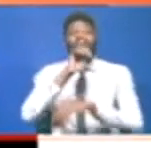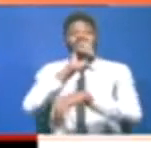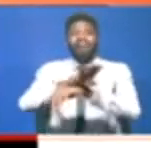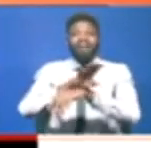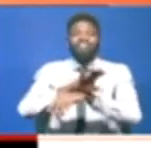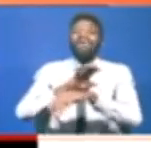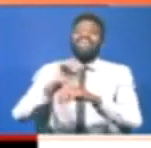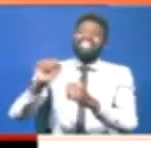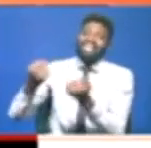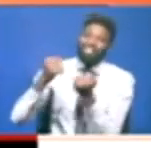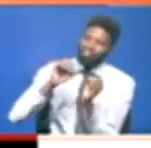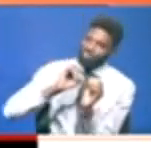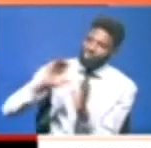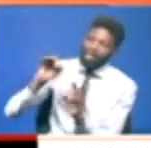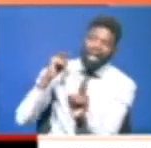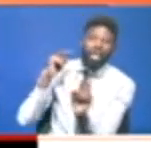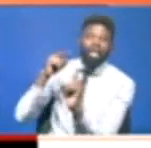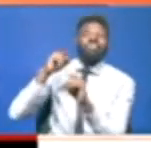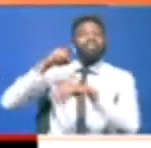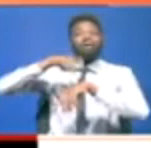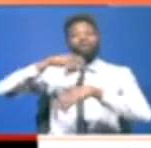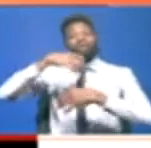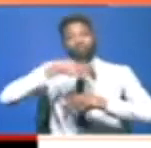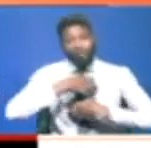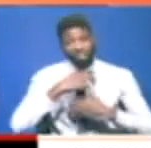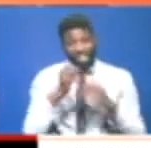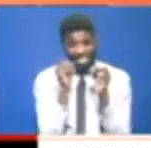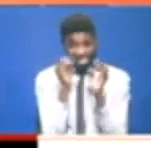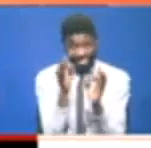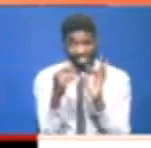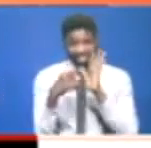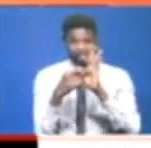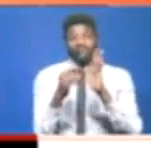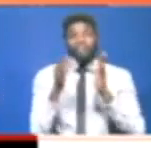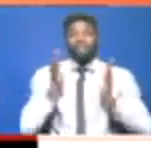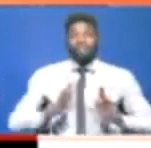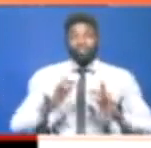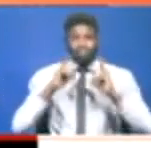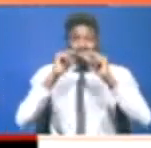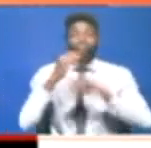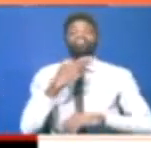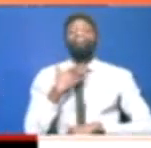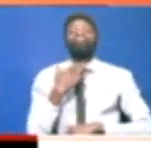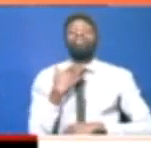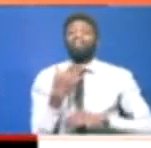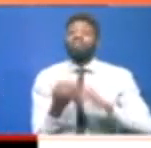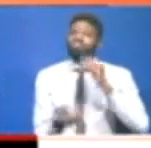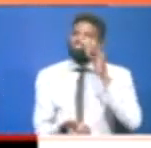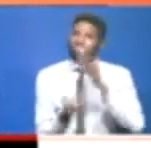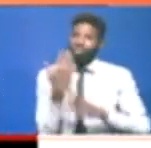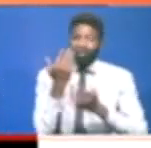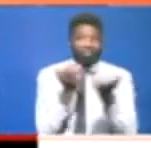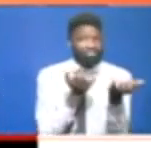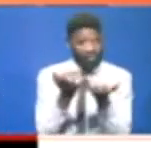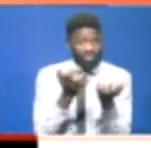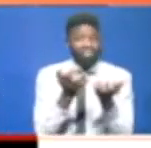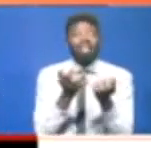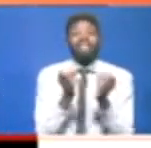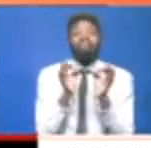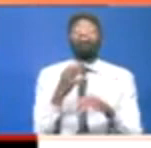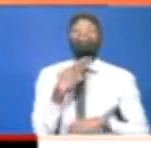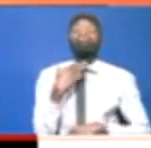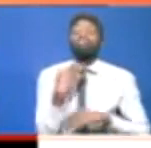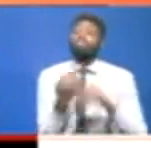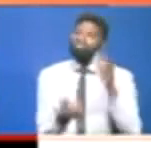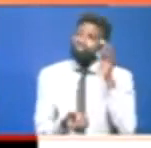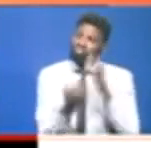Let's say, for example, if somebody tells you that they want to invest in a business, for you to start a business, you must have the savings. So in other words, these savings